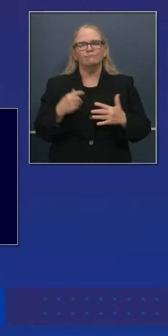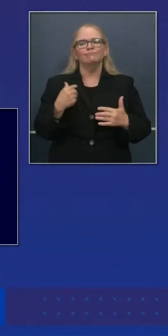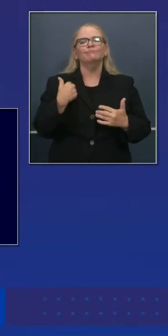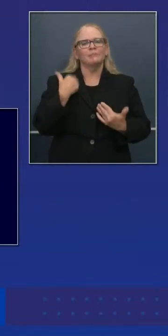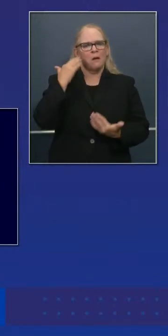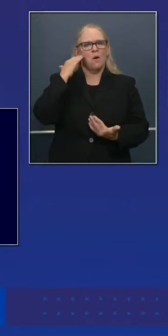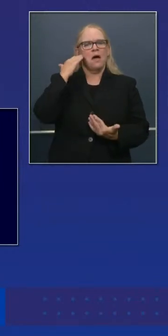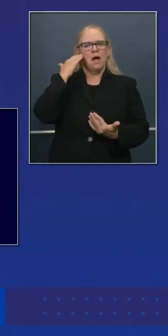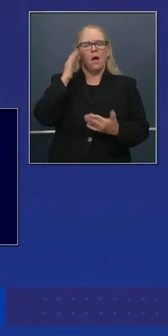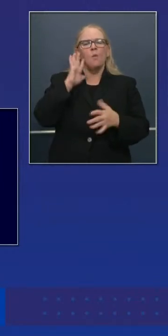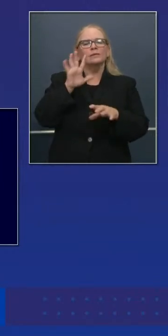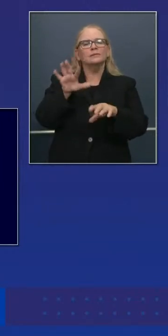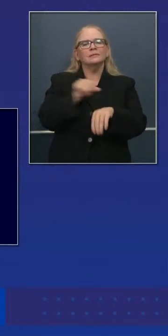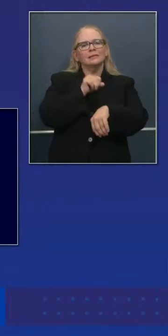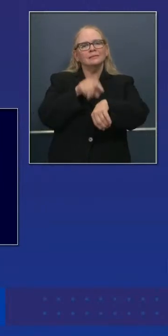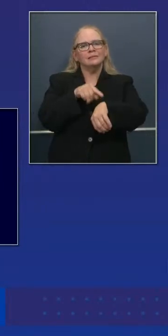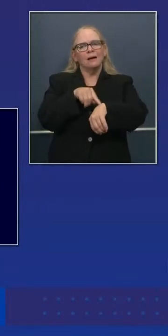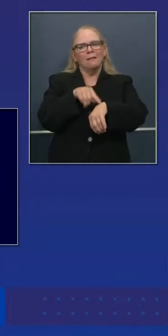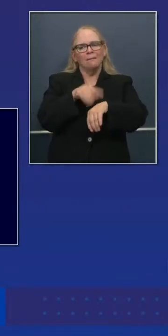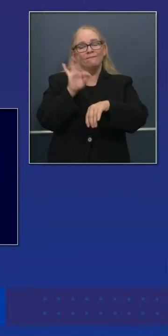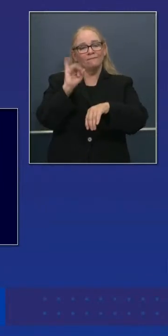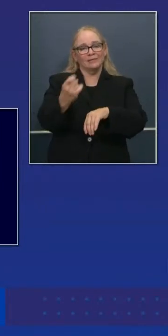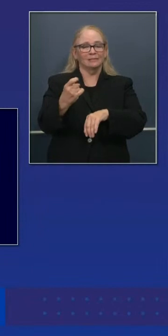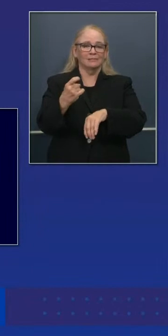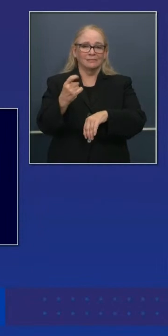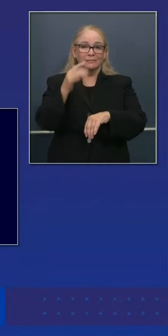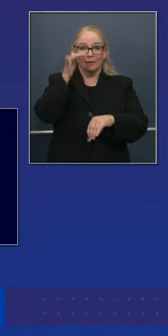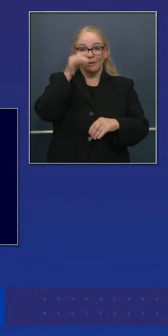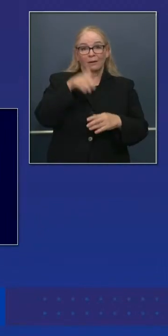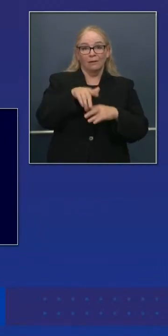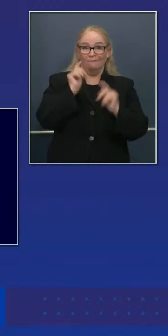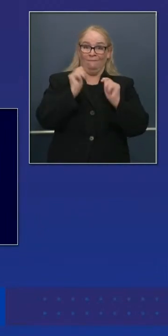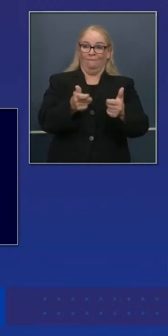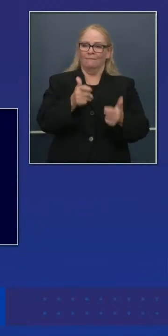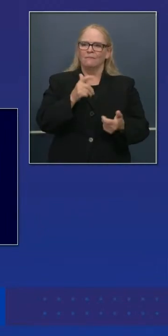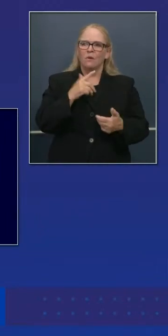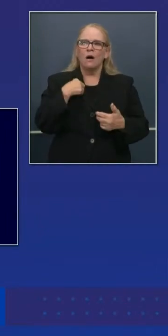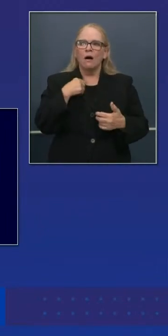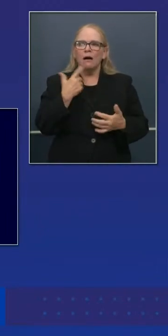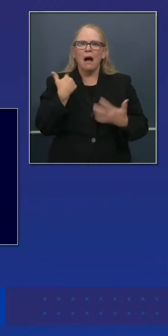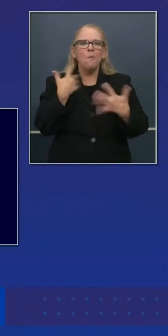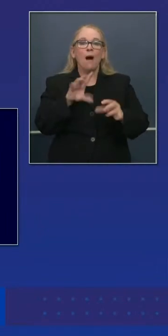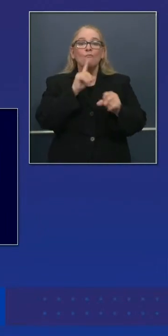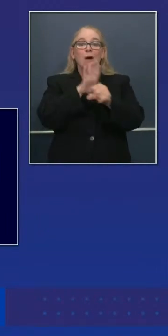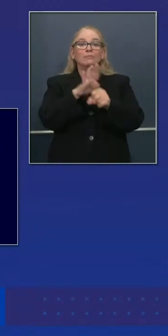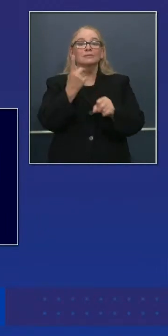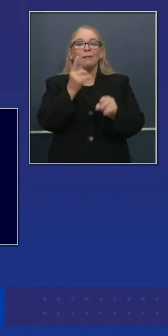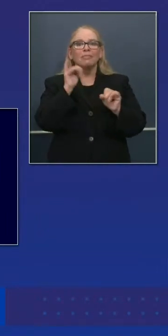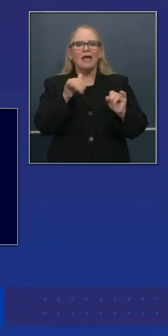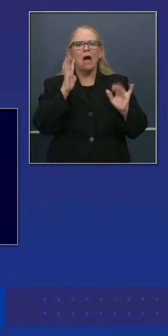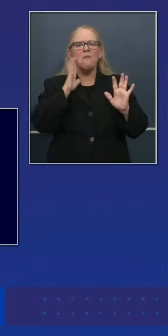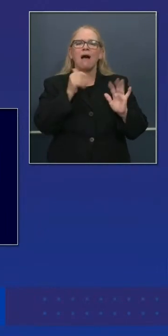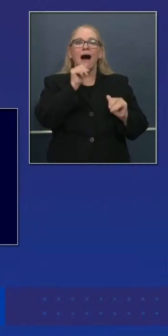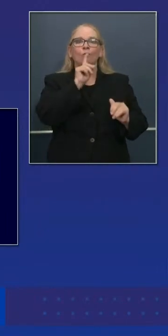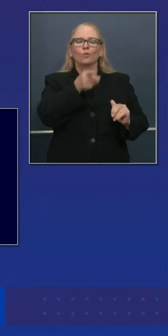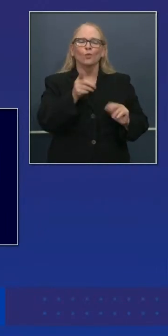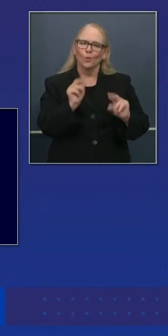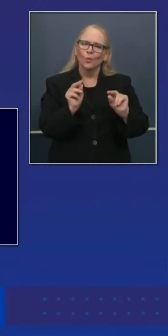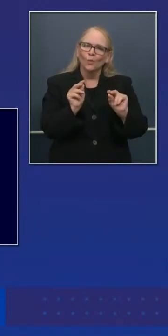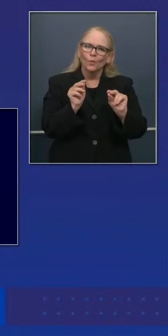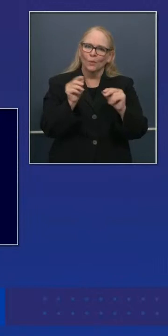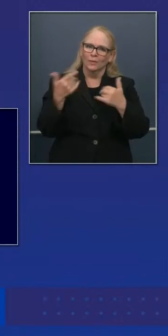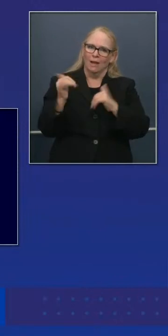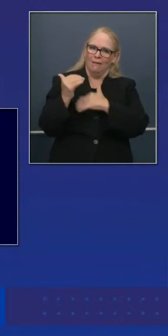overpromise in this space. It took us decades, quite literally decades, to get into this place, but we're now